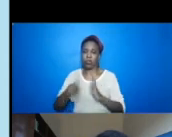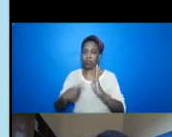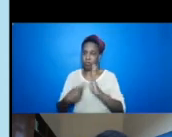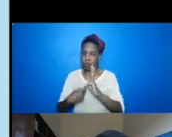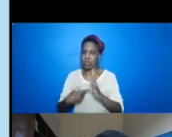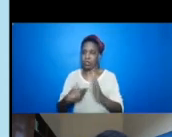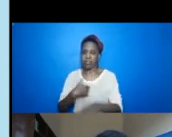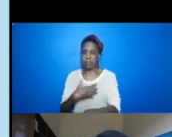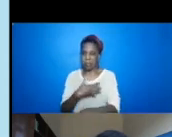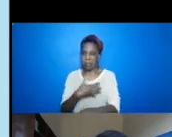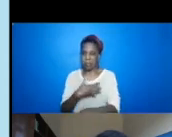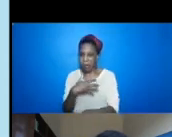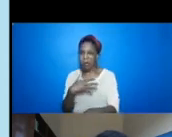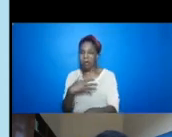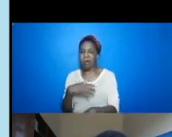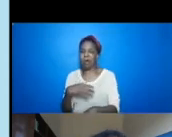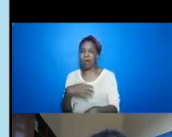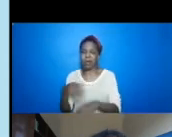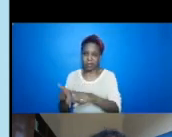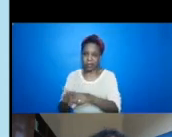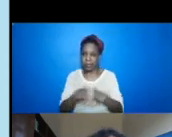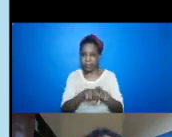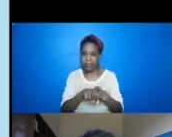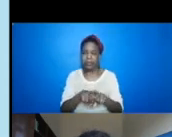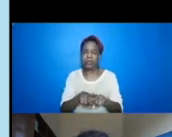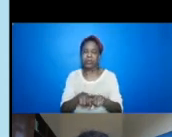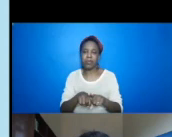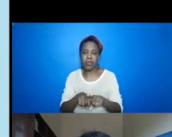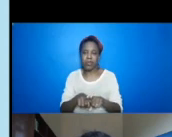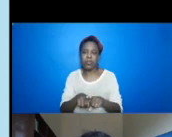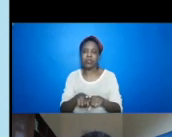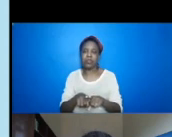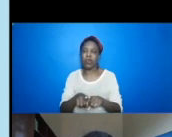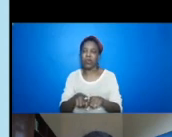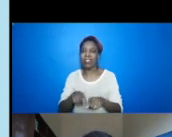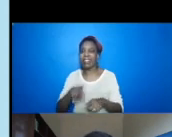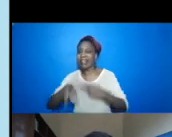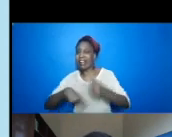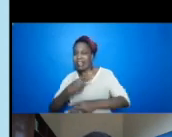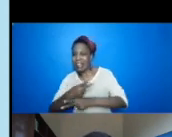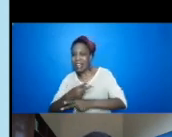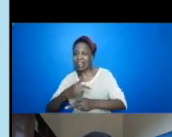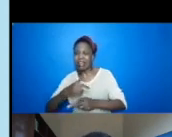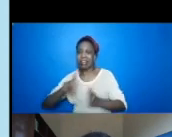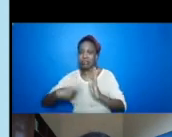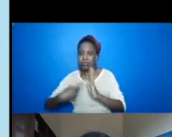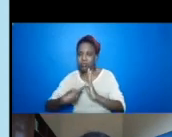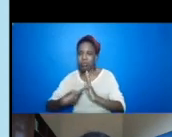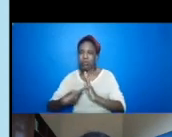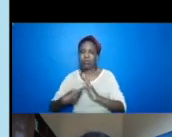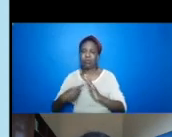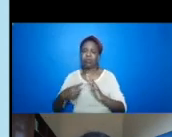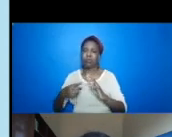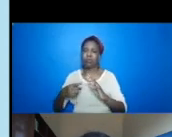roles. And so the narratives that describe how those roles are done also are infused with and embedded